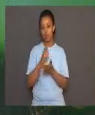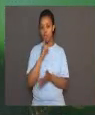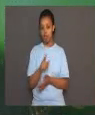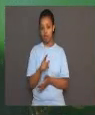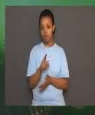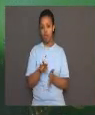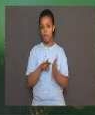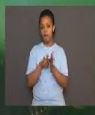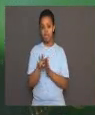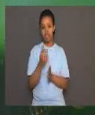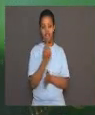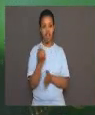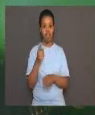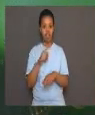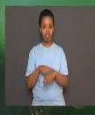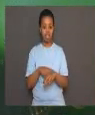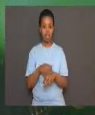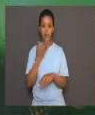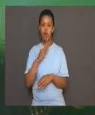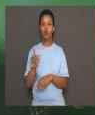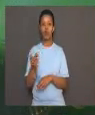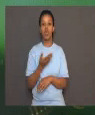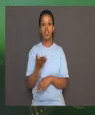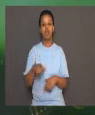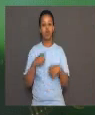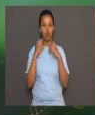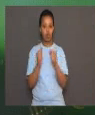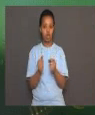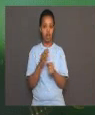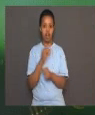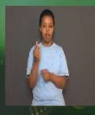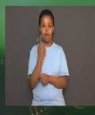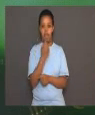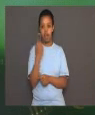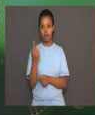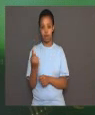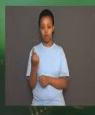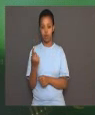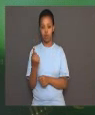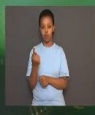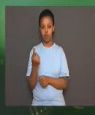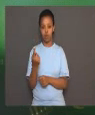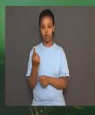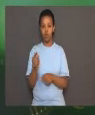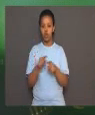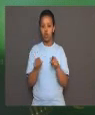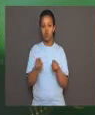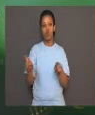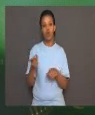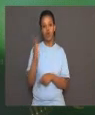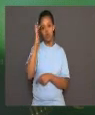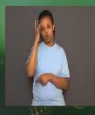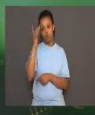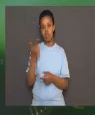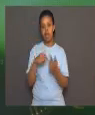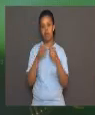Bacteria can often get a bad reputation because some are known for causing certain types of illnesses